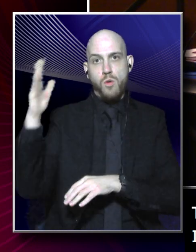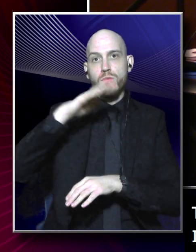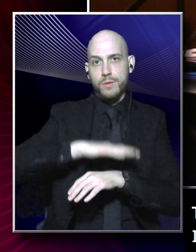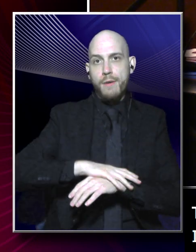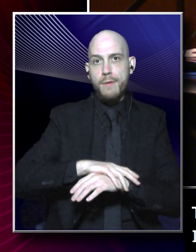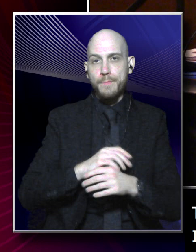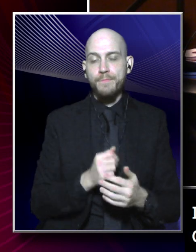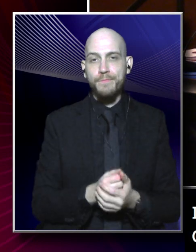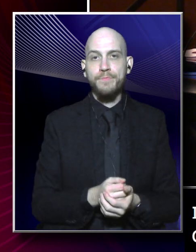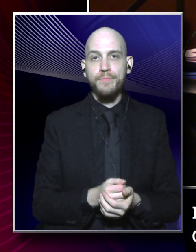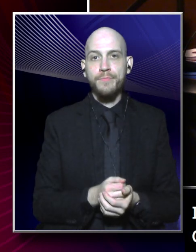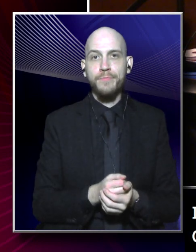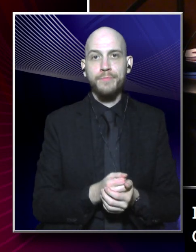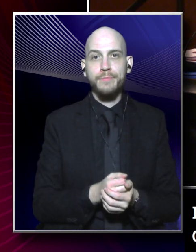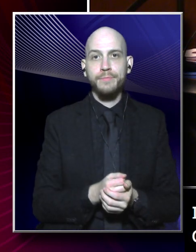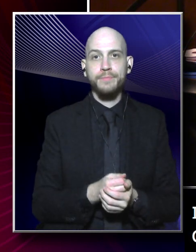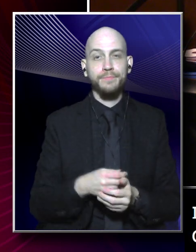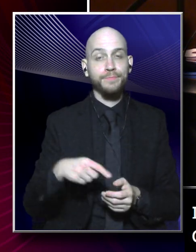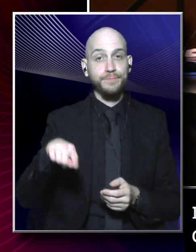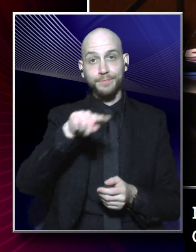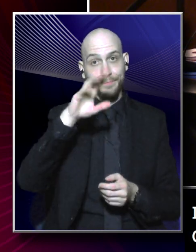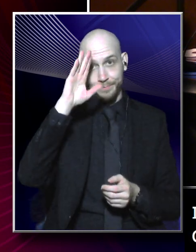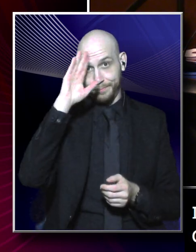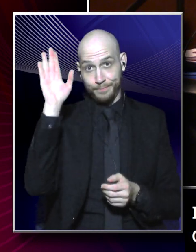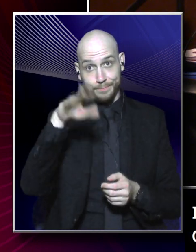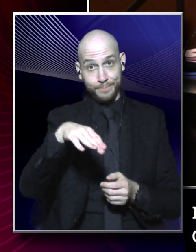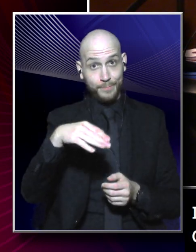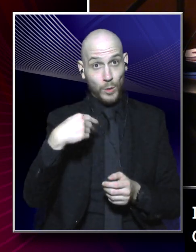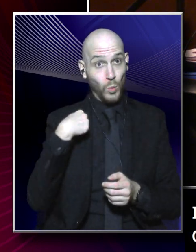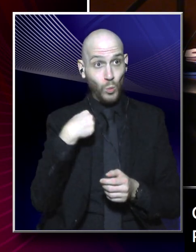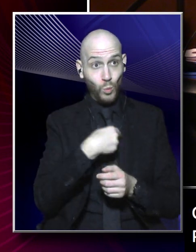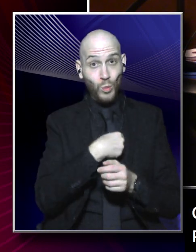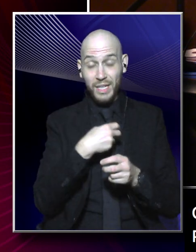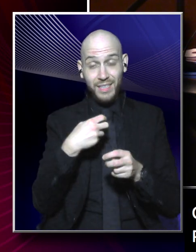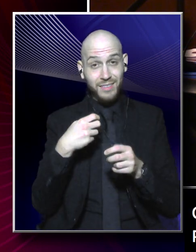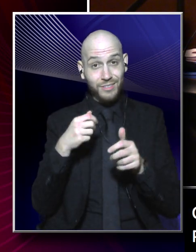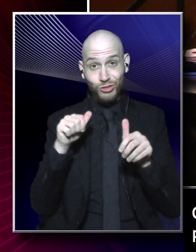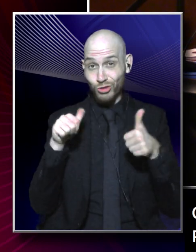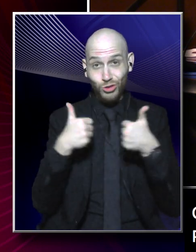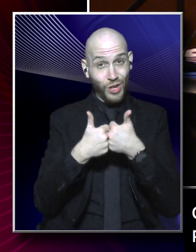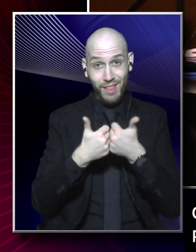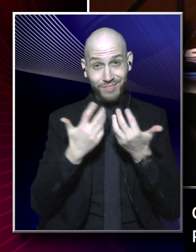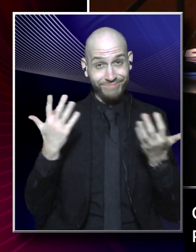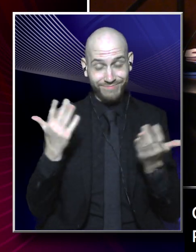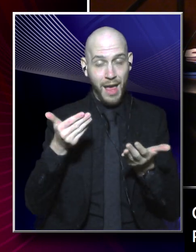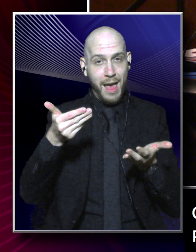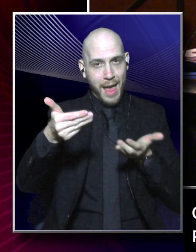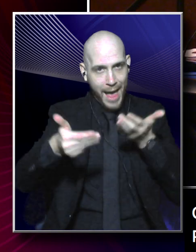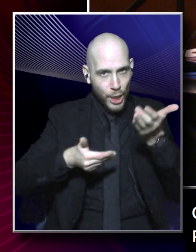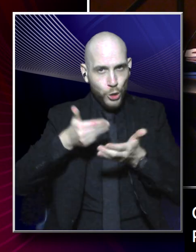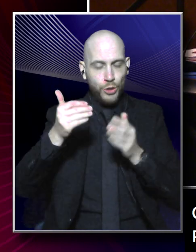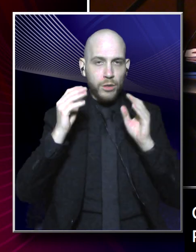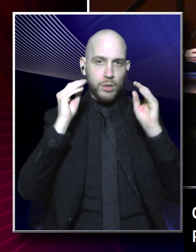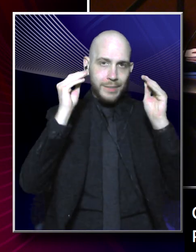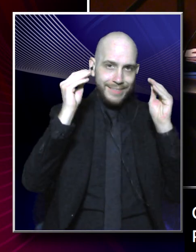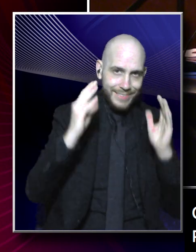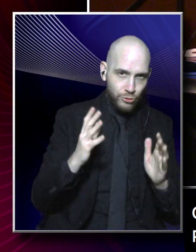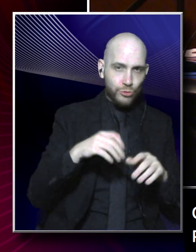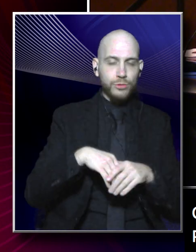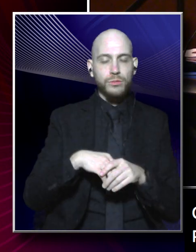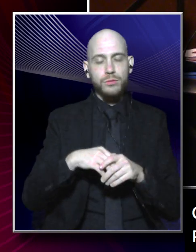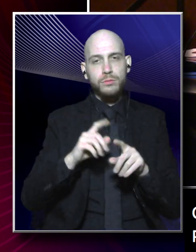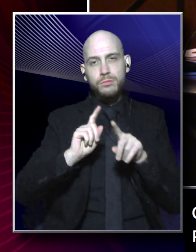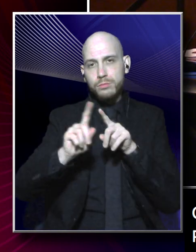you know, in hiring teachers and professionals in the rural areas. So we are looking